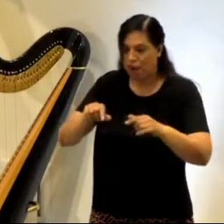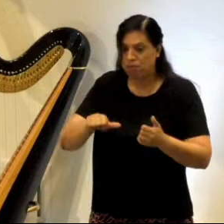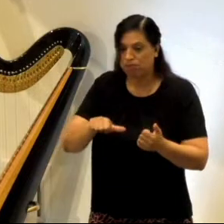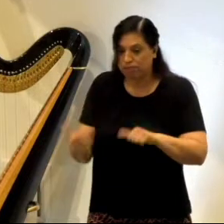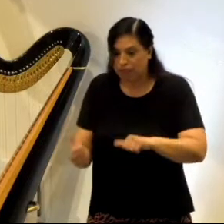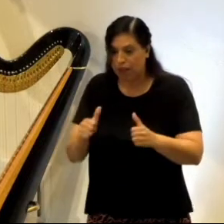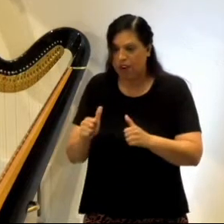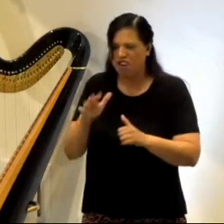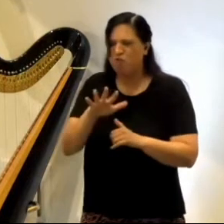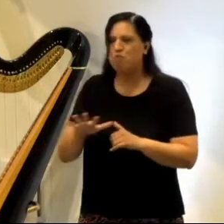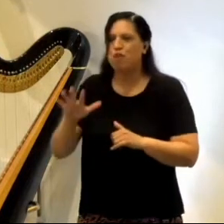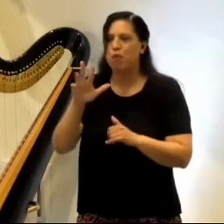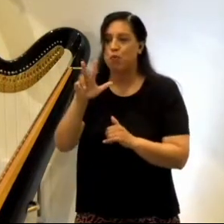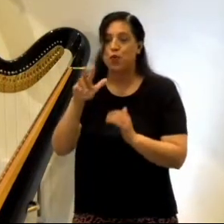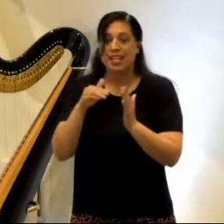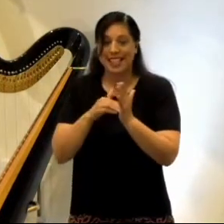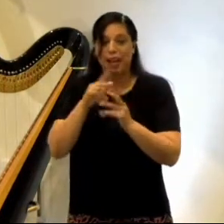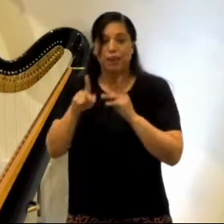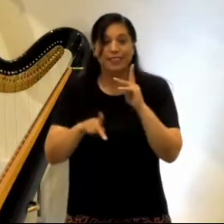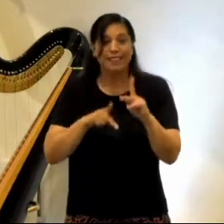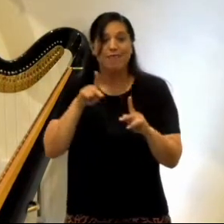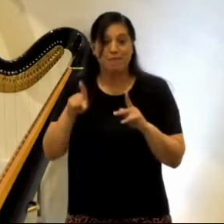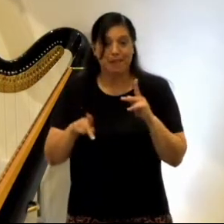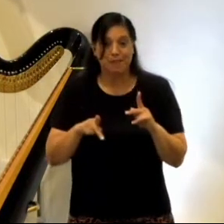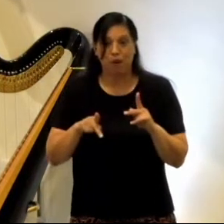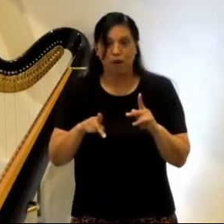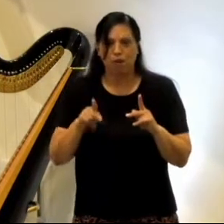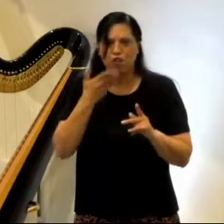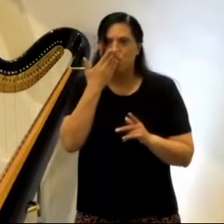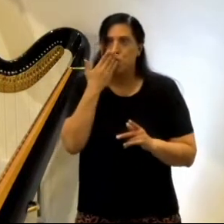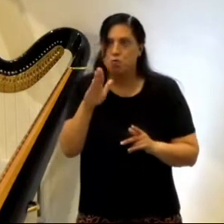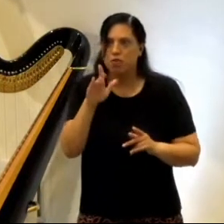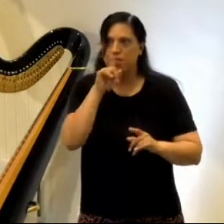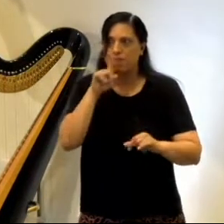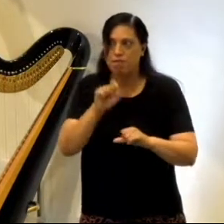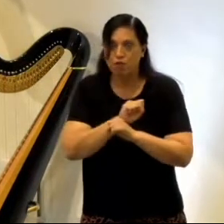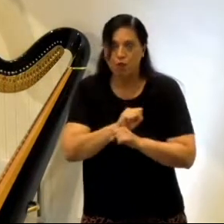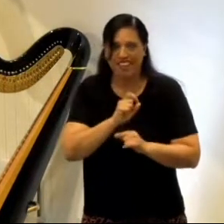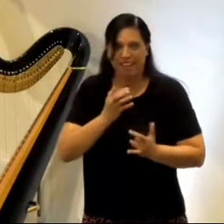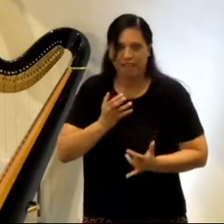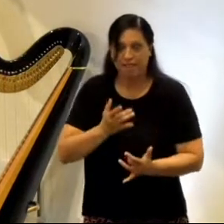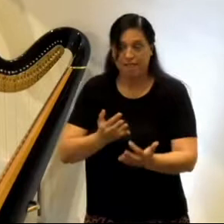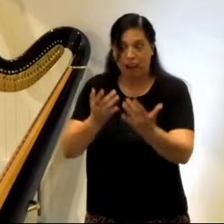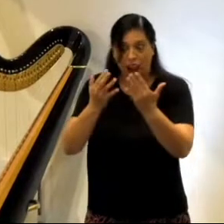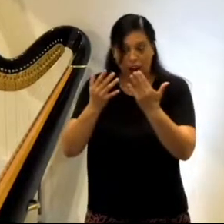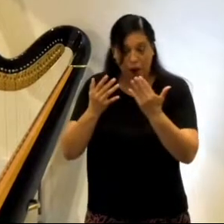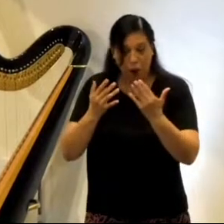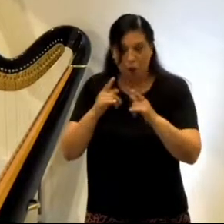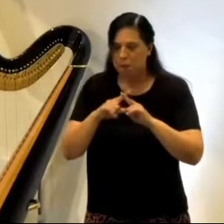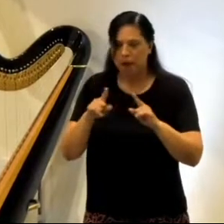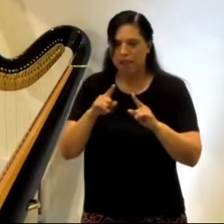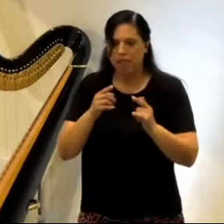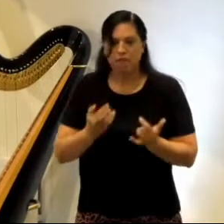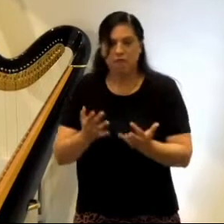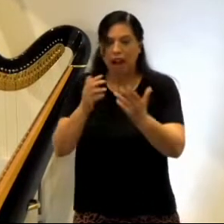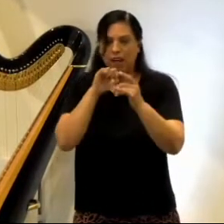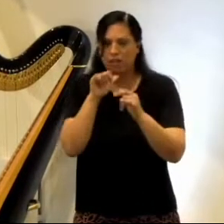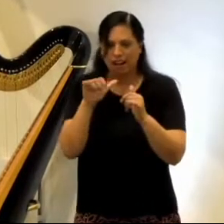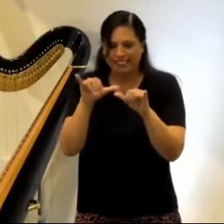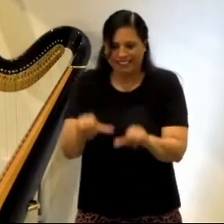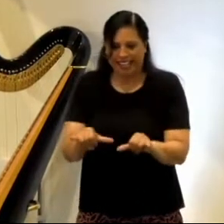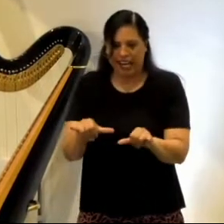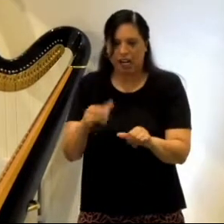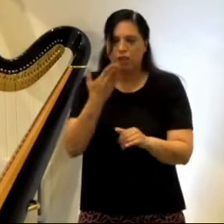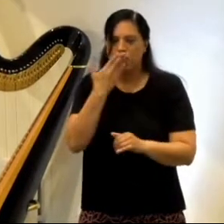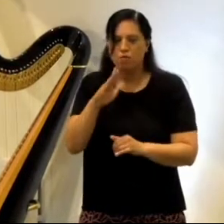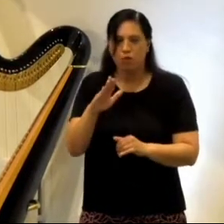that day. Jerusalem was literally on fire. But the fire didn't stay contained in Jerusalem. We're